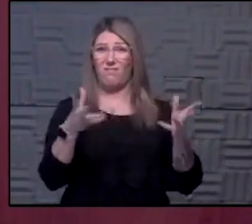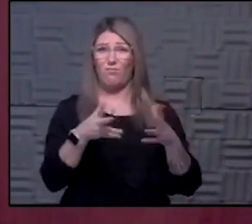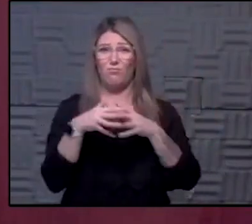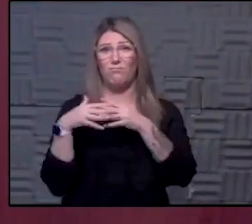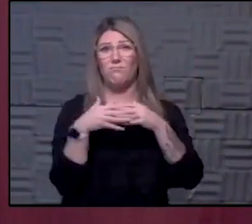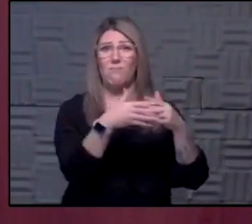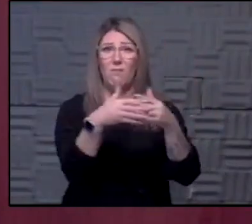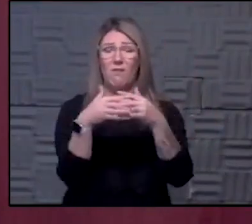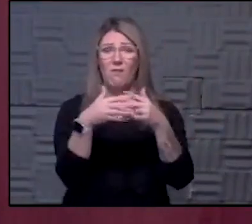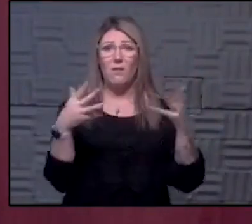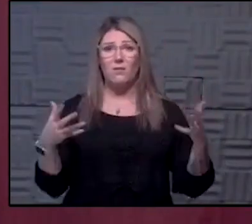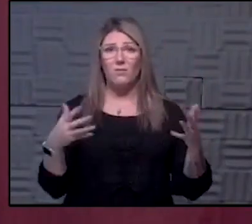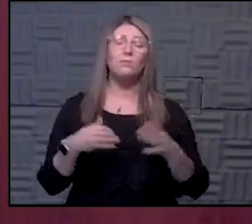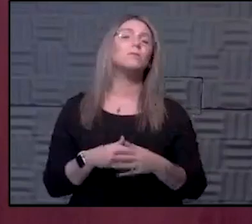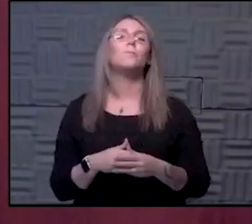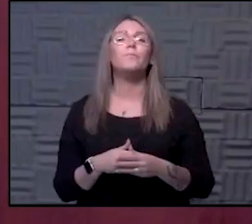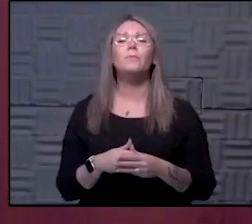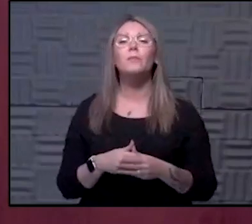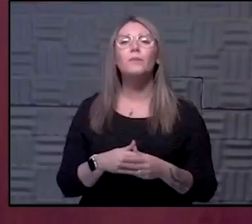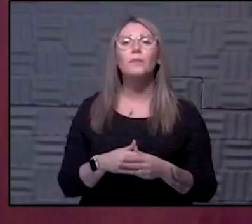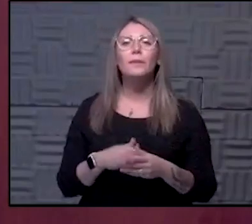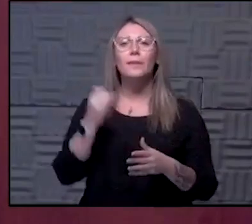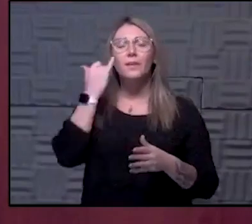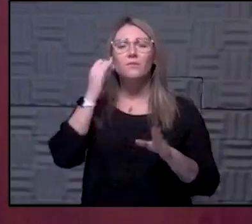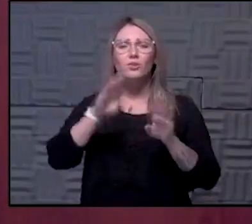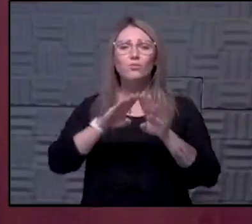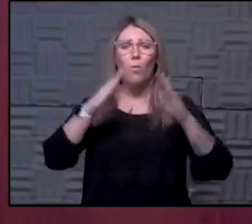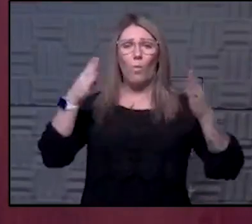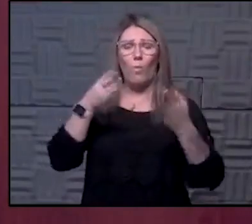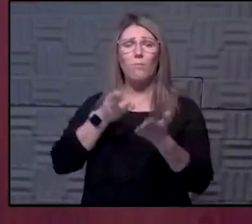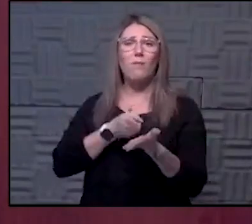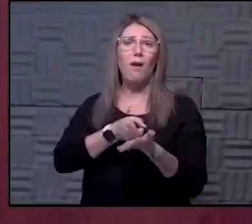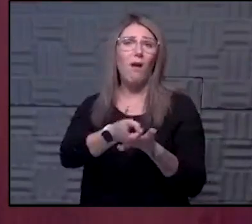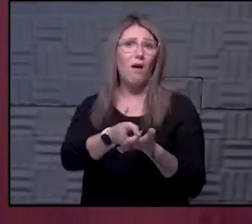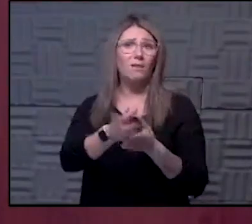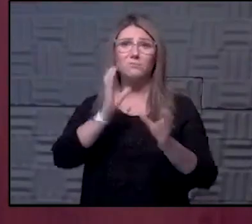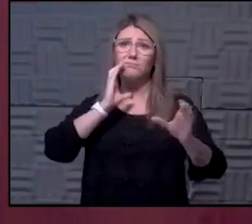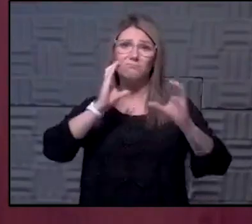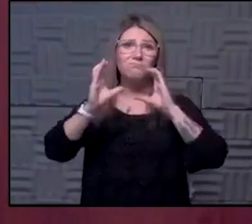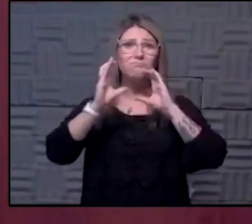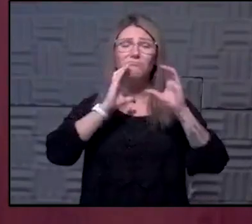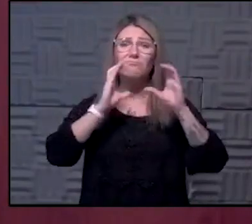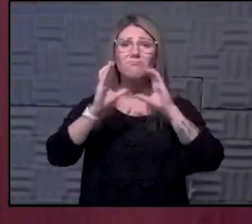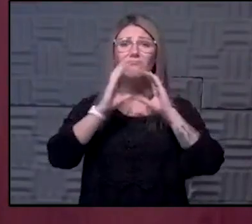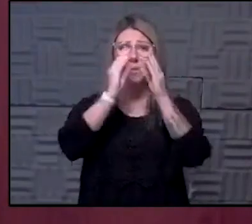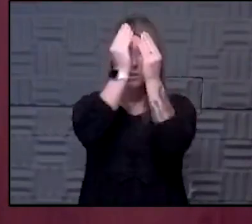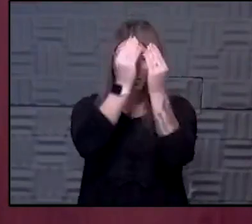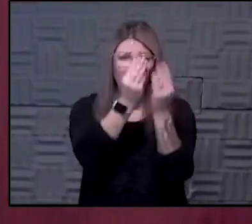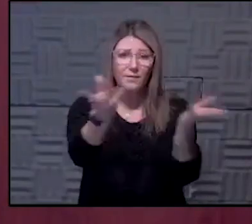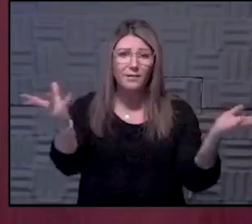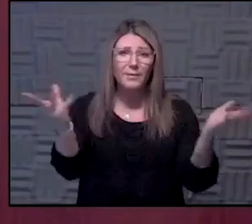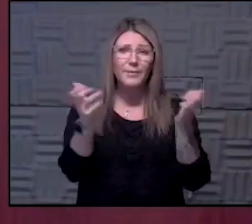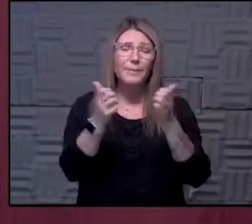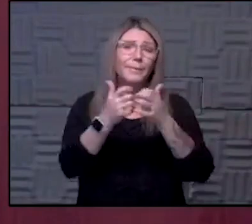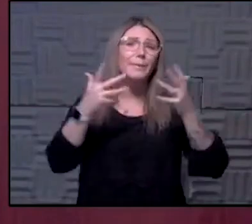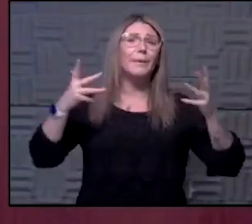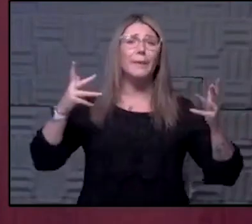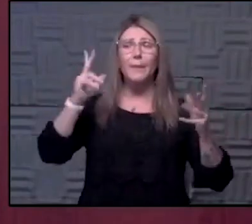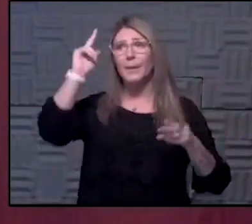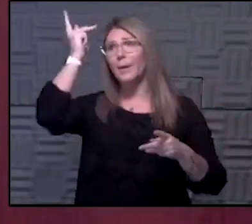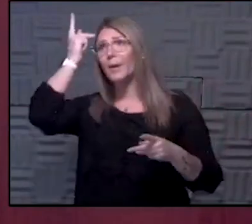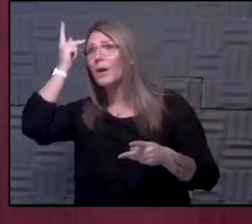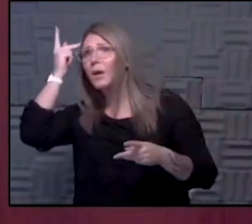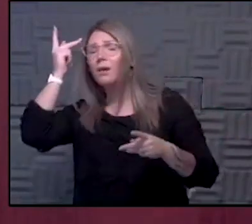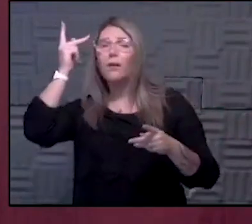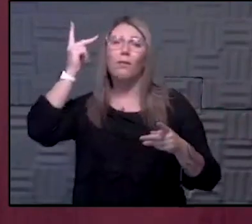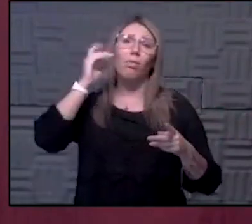think had we just had a very open, honest conversation without the hyperbole and without the